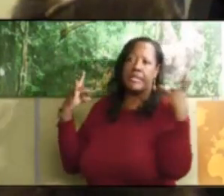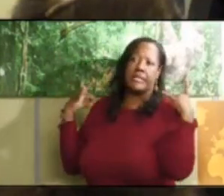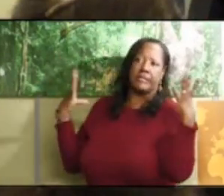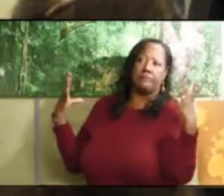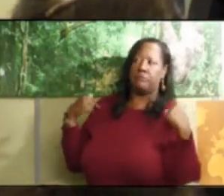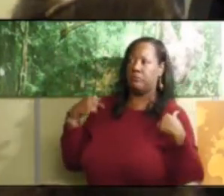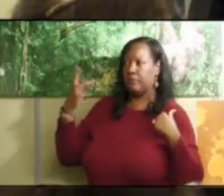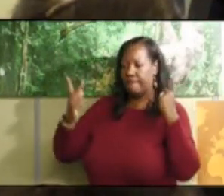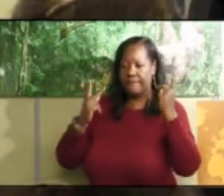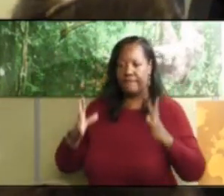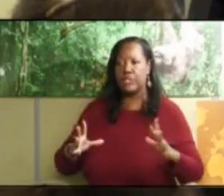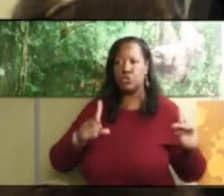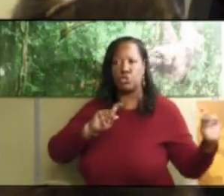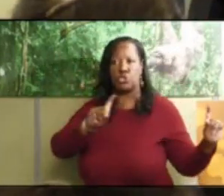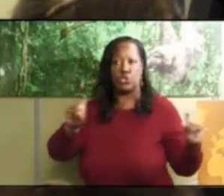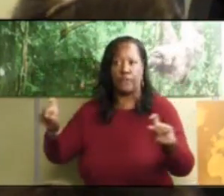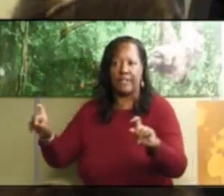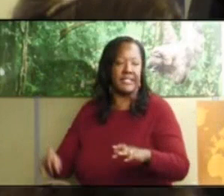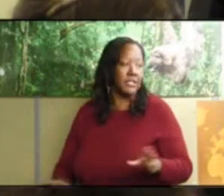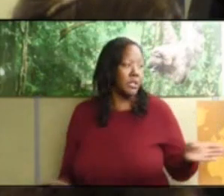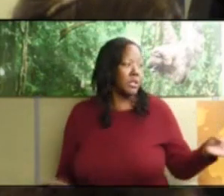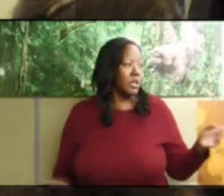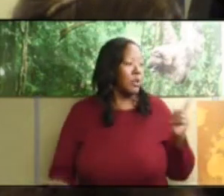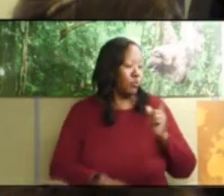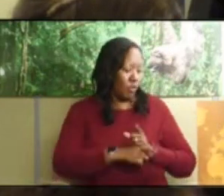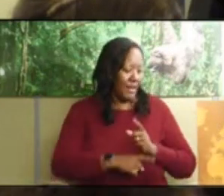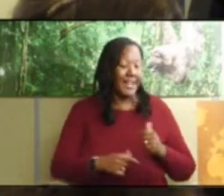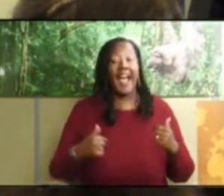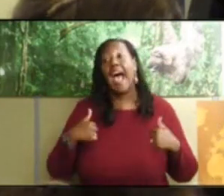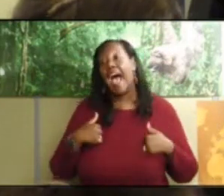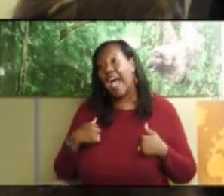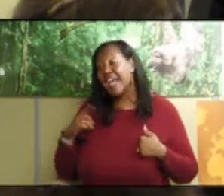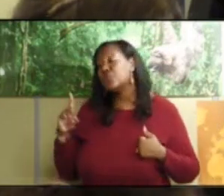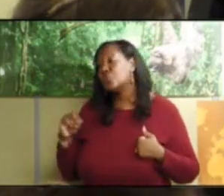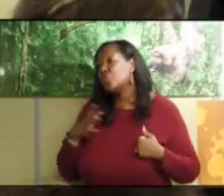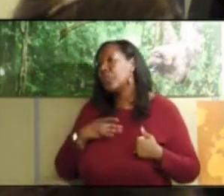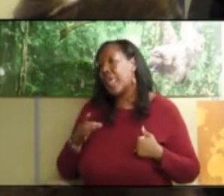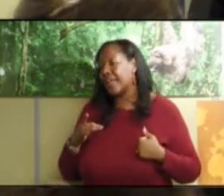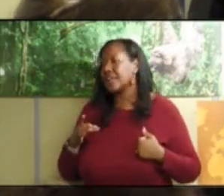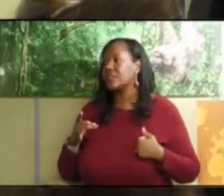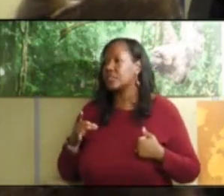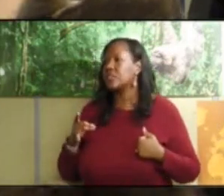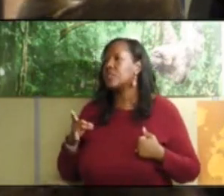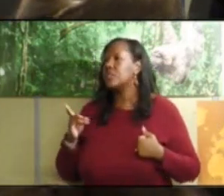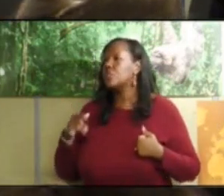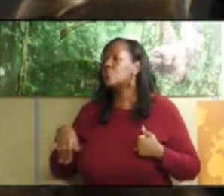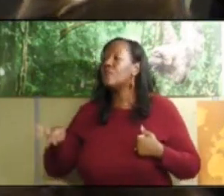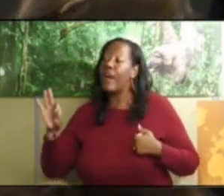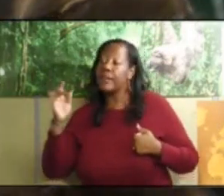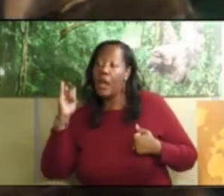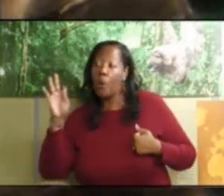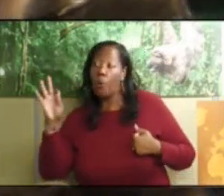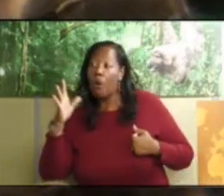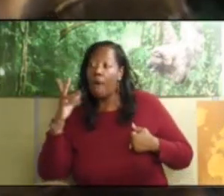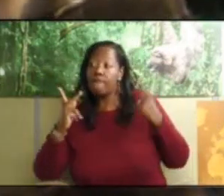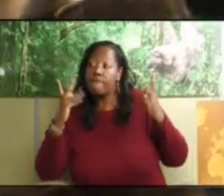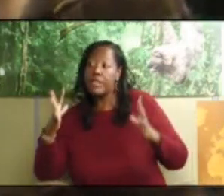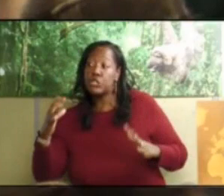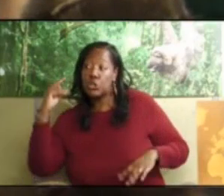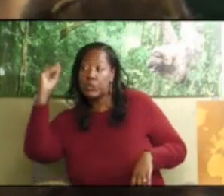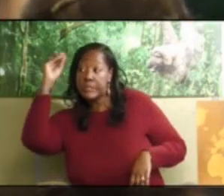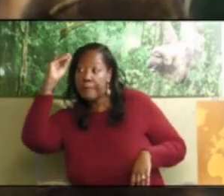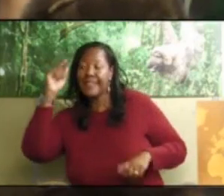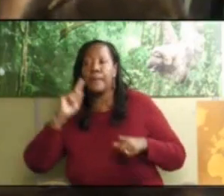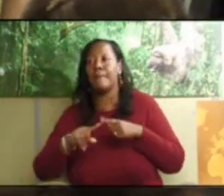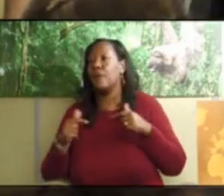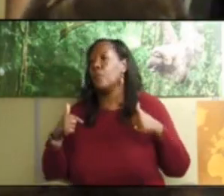far as visitor surveys. Right. So I do like to find that out if possible. But like John said, just the nature of what we're